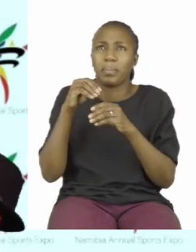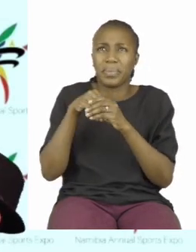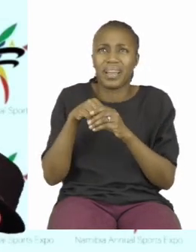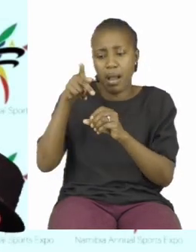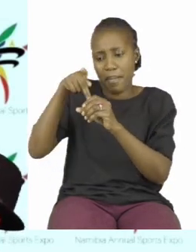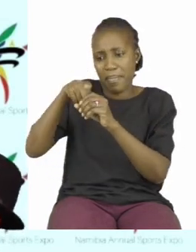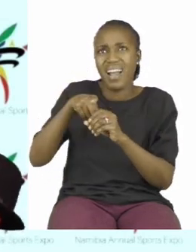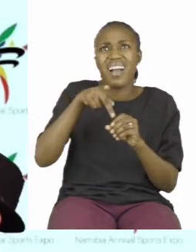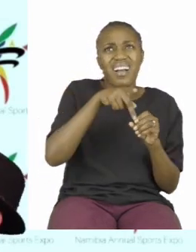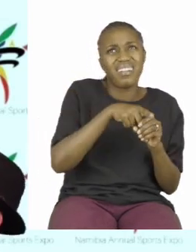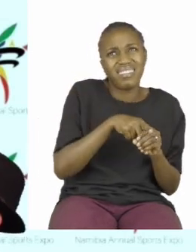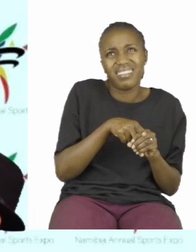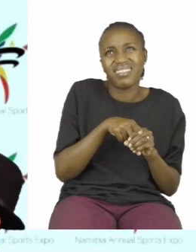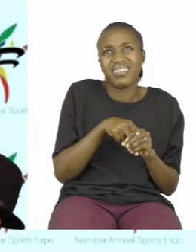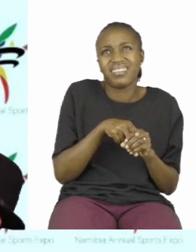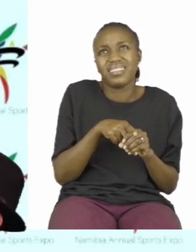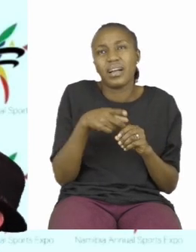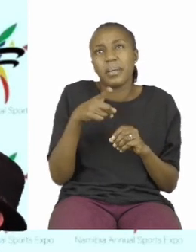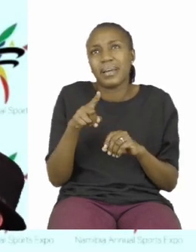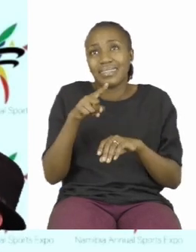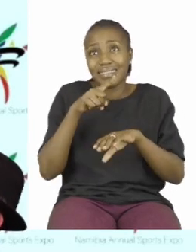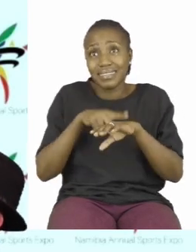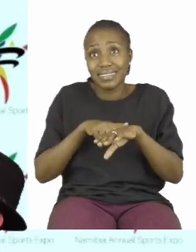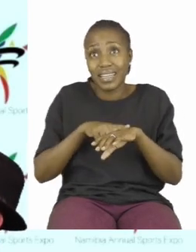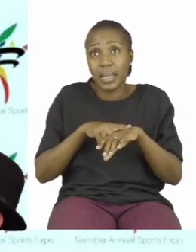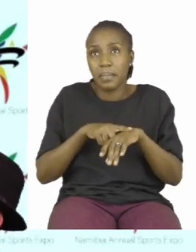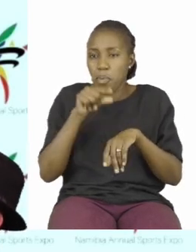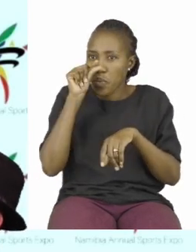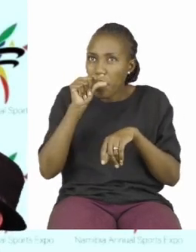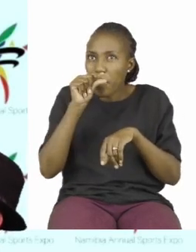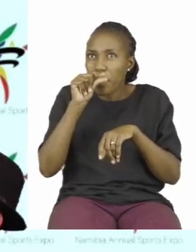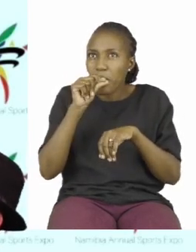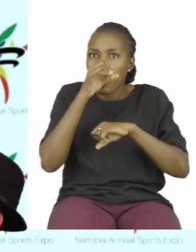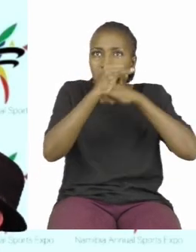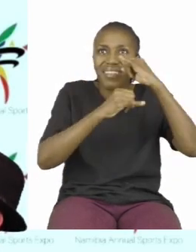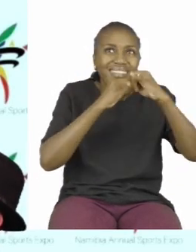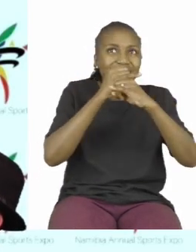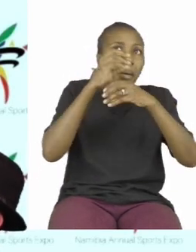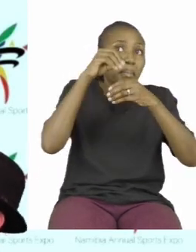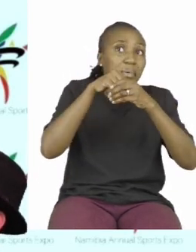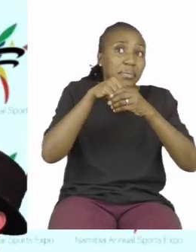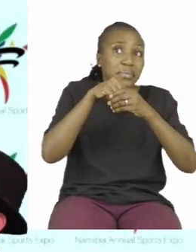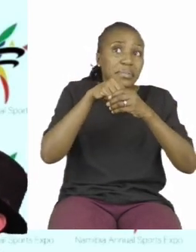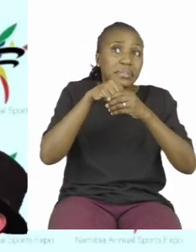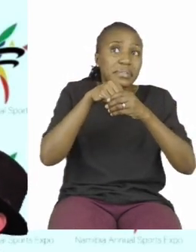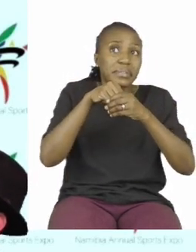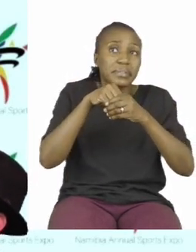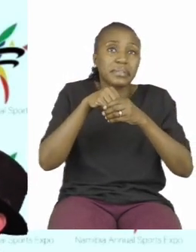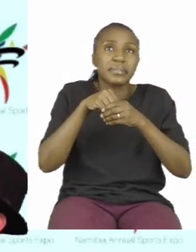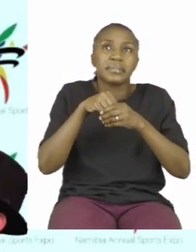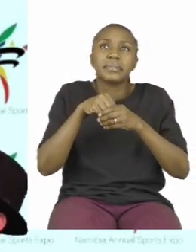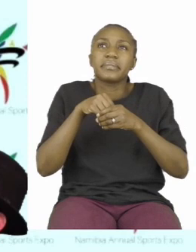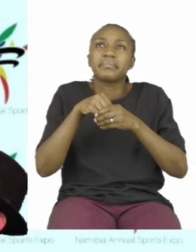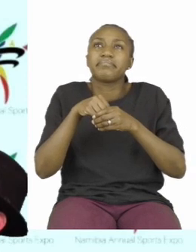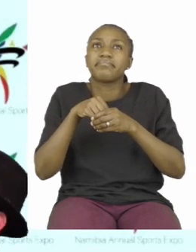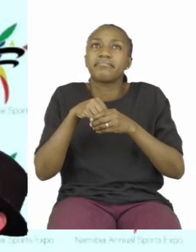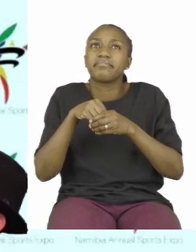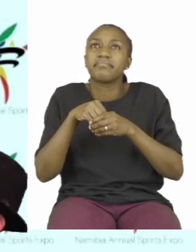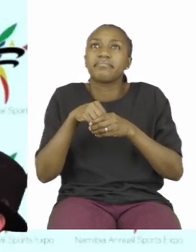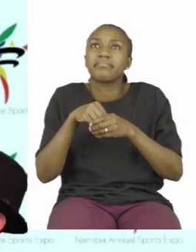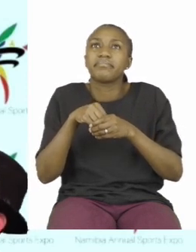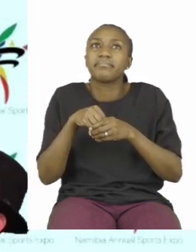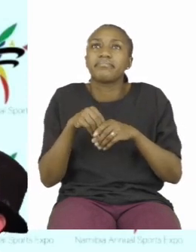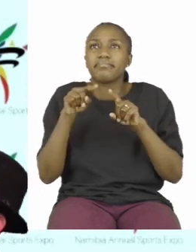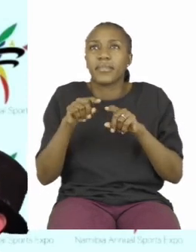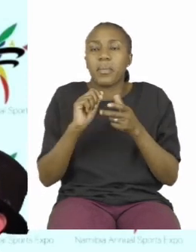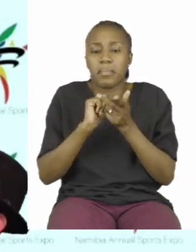time to go to international events. Yes. So locally, our athletes has limited competitors.